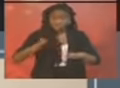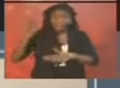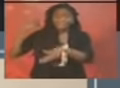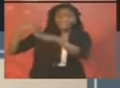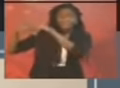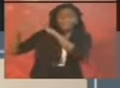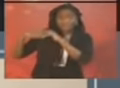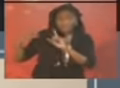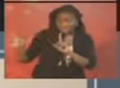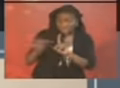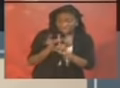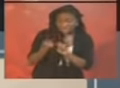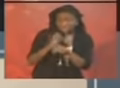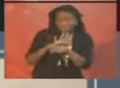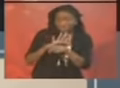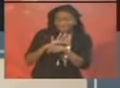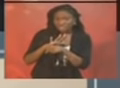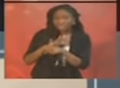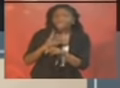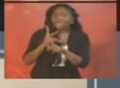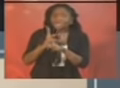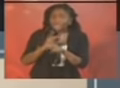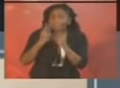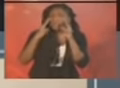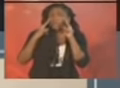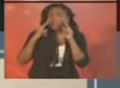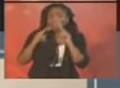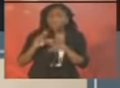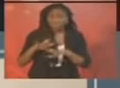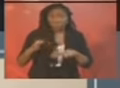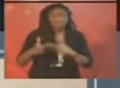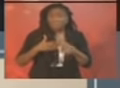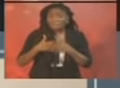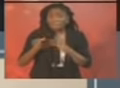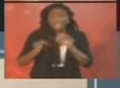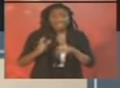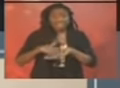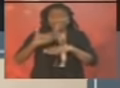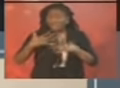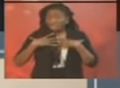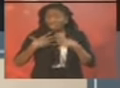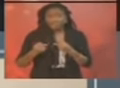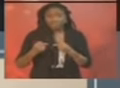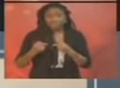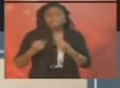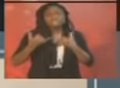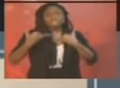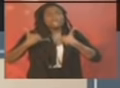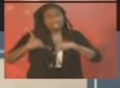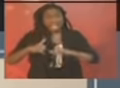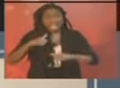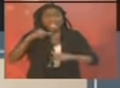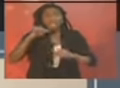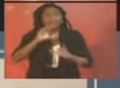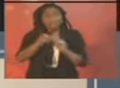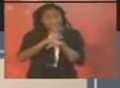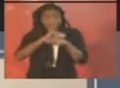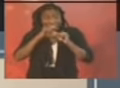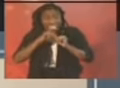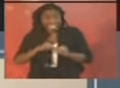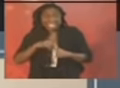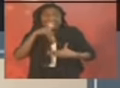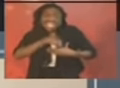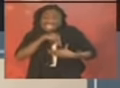had misc, still monitor your children because up to 3 or 4 months, they can have signs and symptoms of long